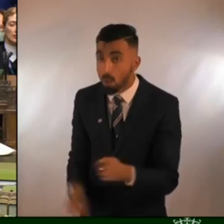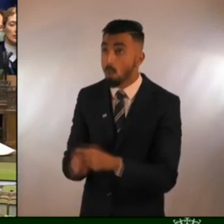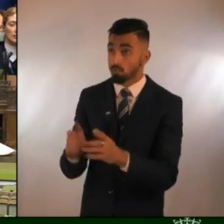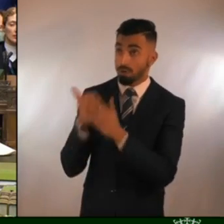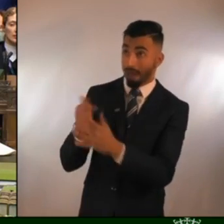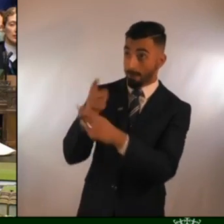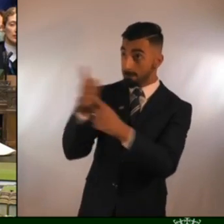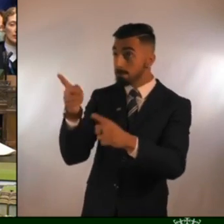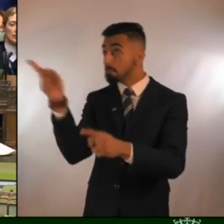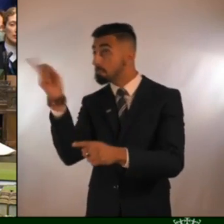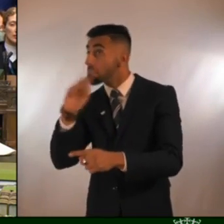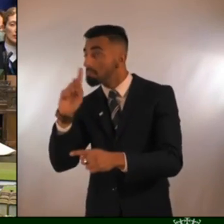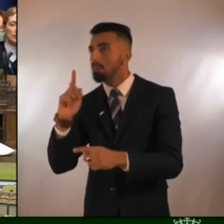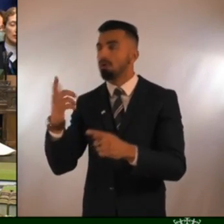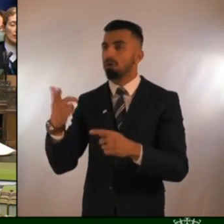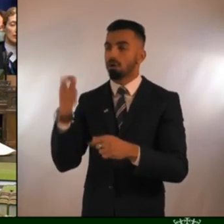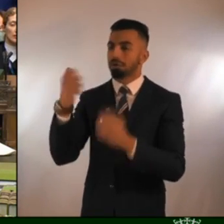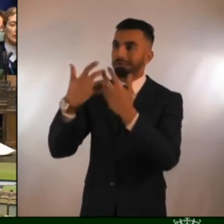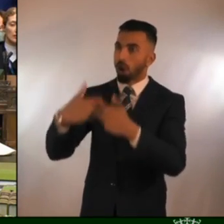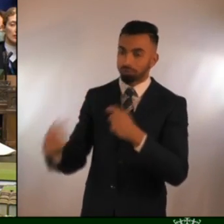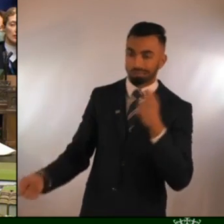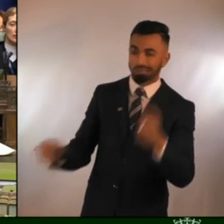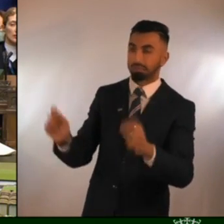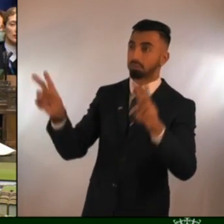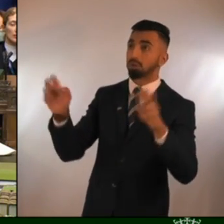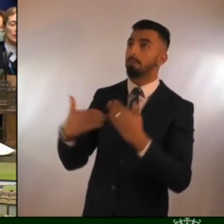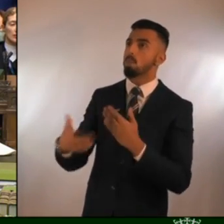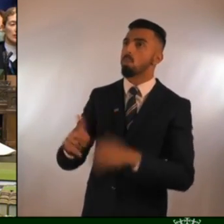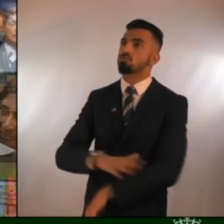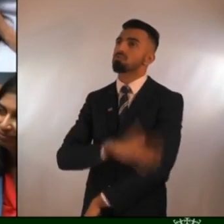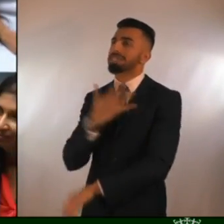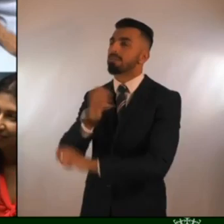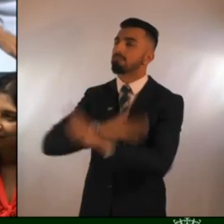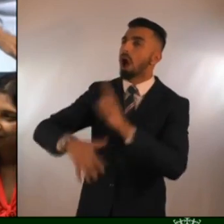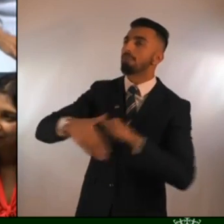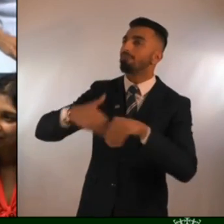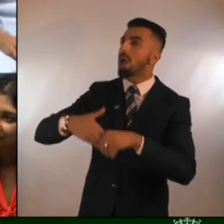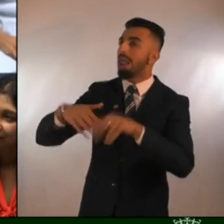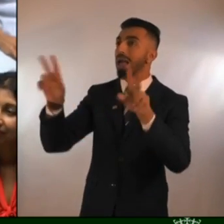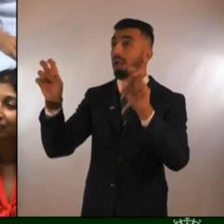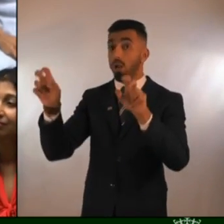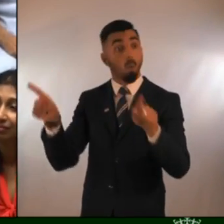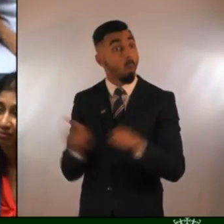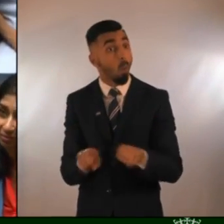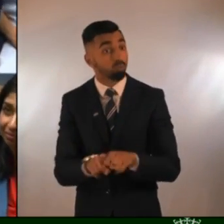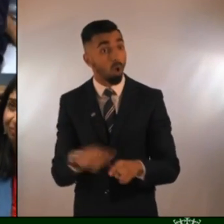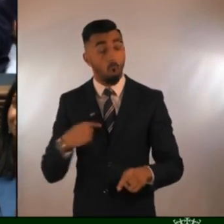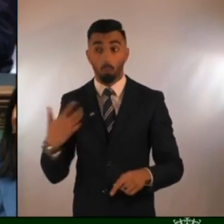industry, I can also announce that this year the planned increase in spirits duty will be cancelled.